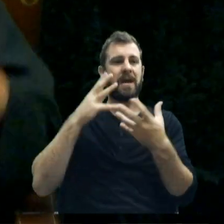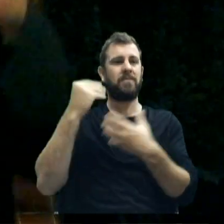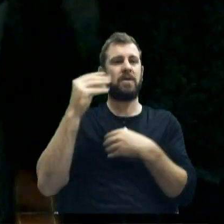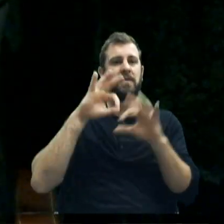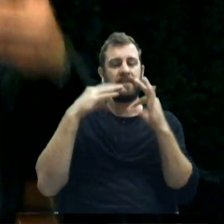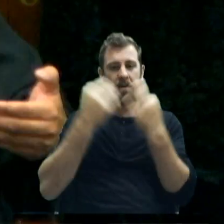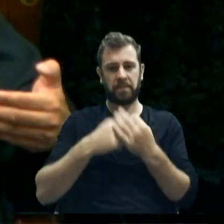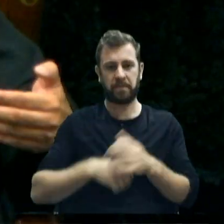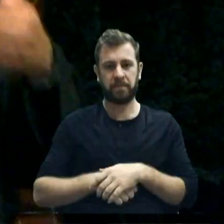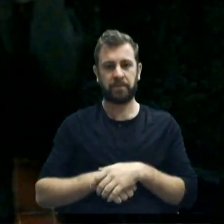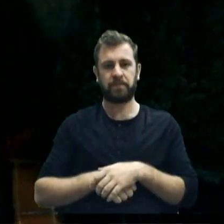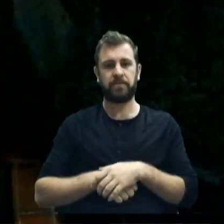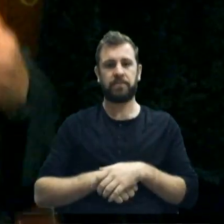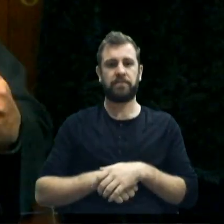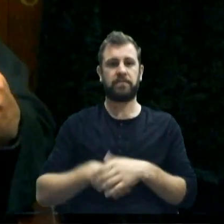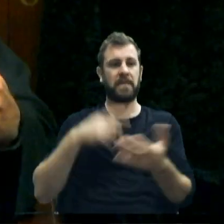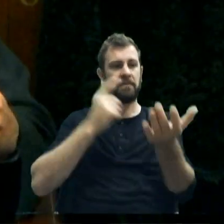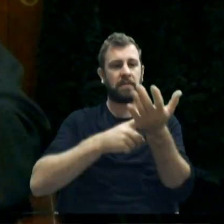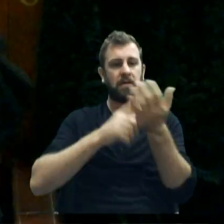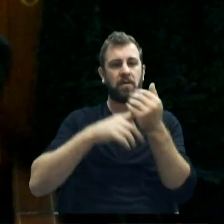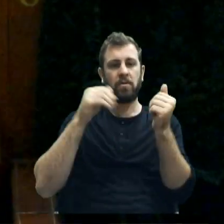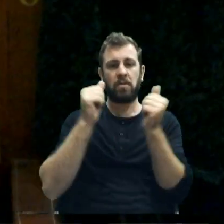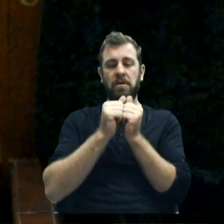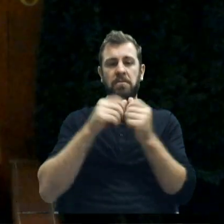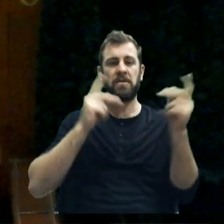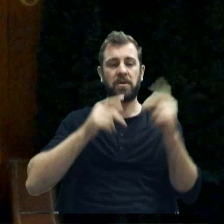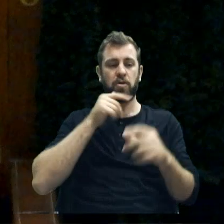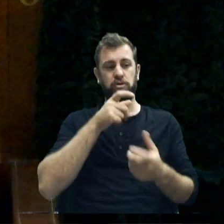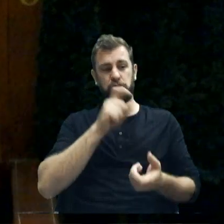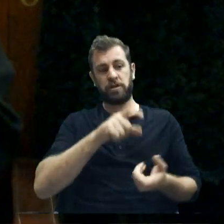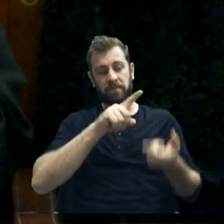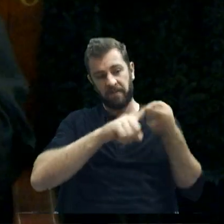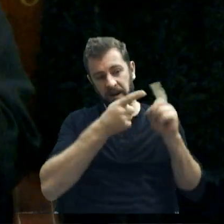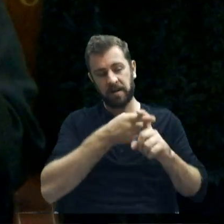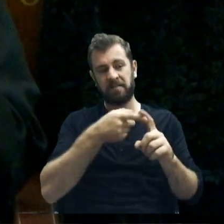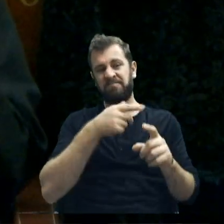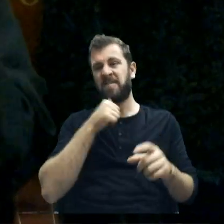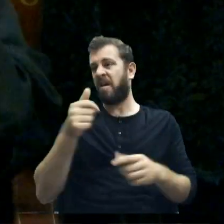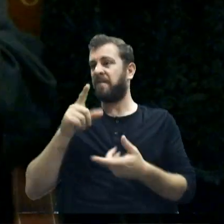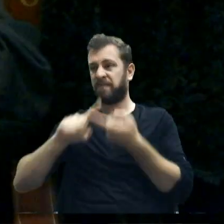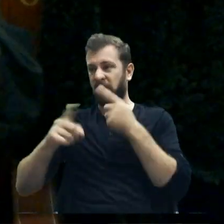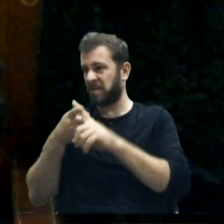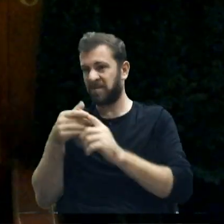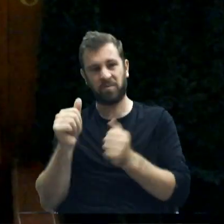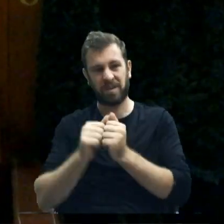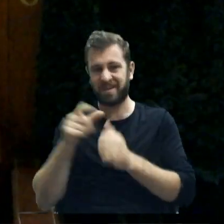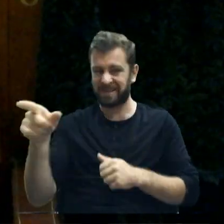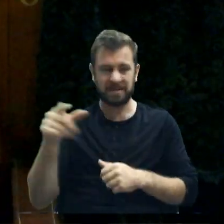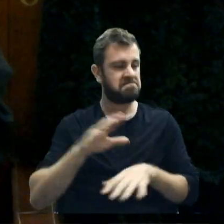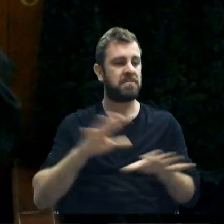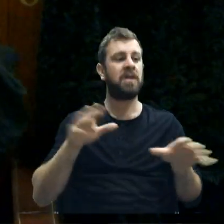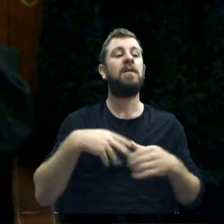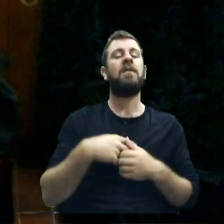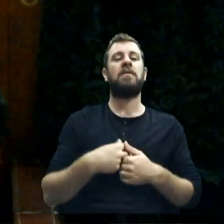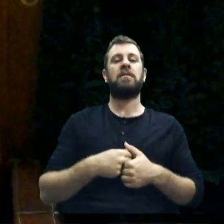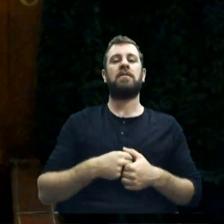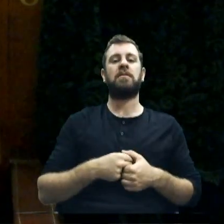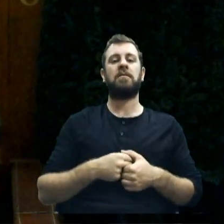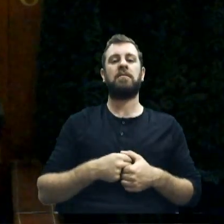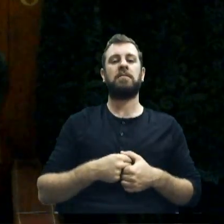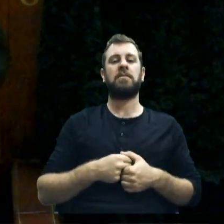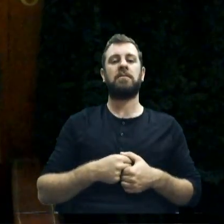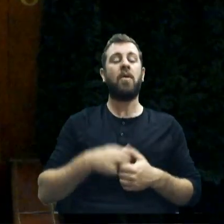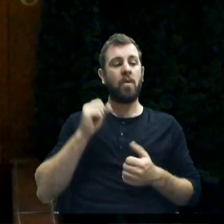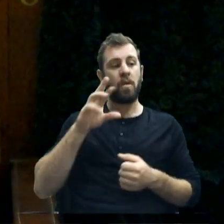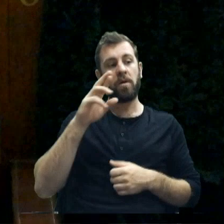There are discussions about who you should befriend, those that you should not befriend, talking about the fact that a group of friends are actually multiple